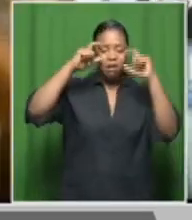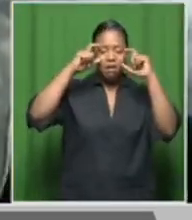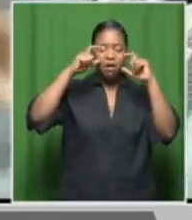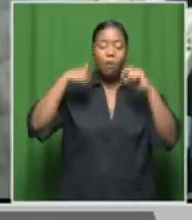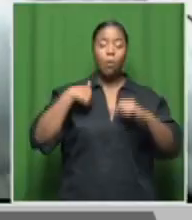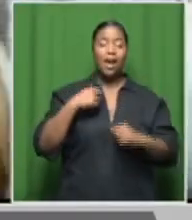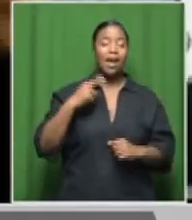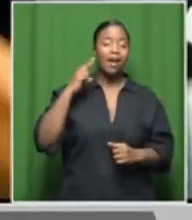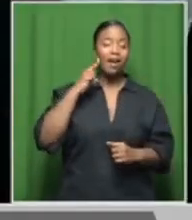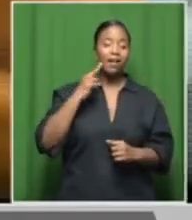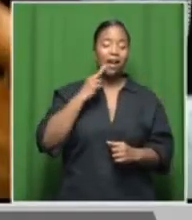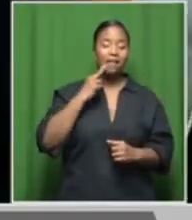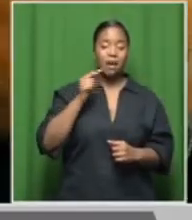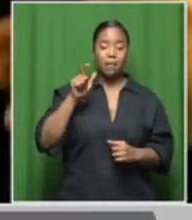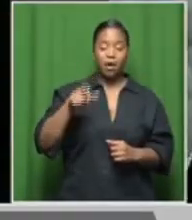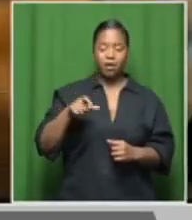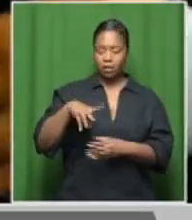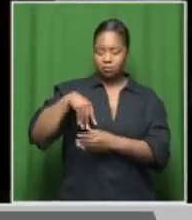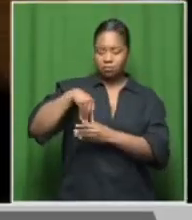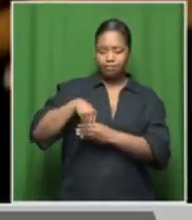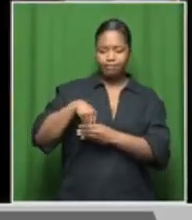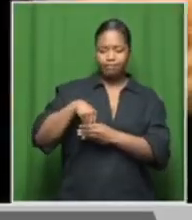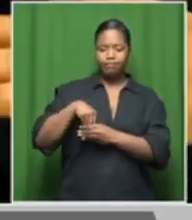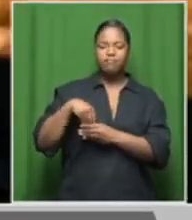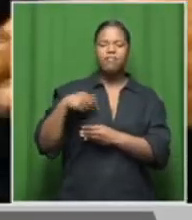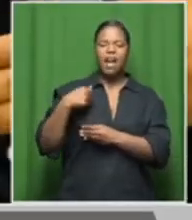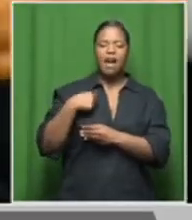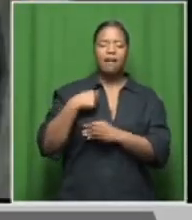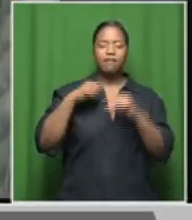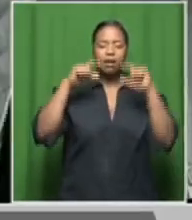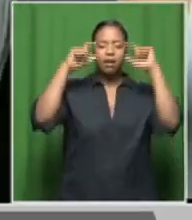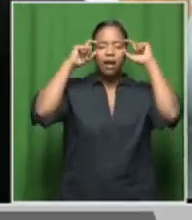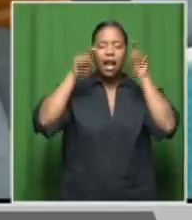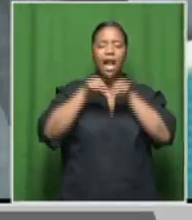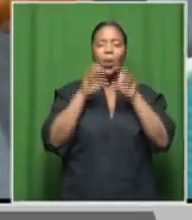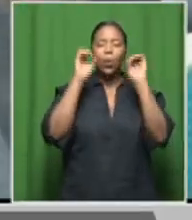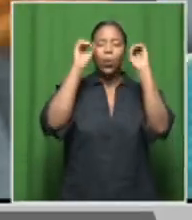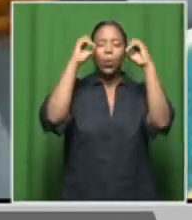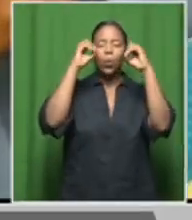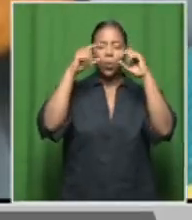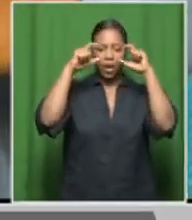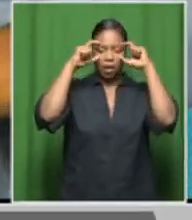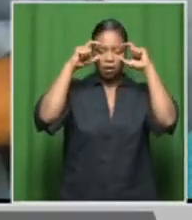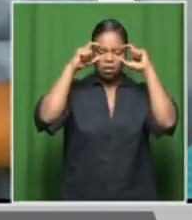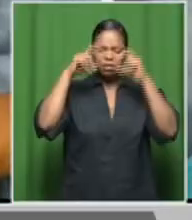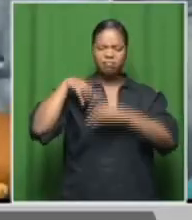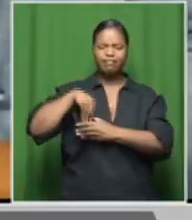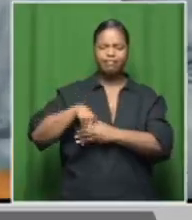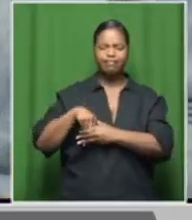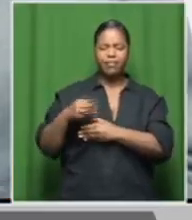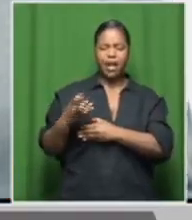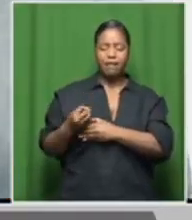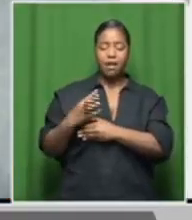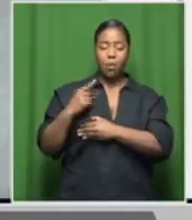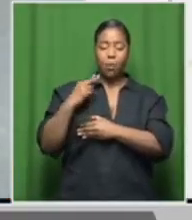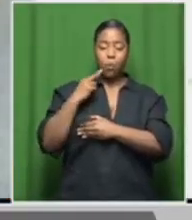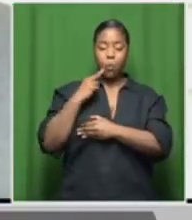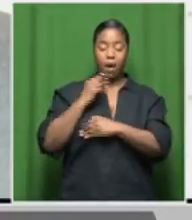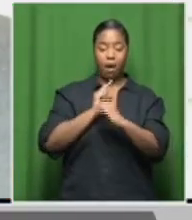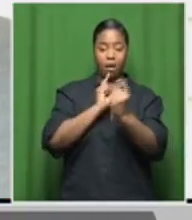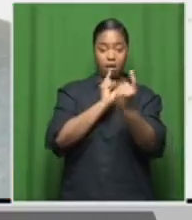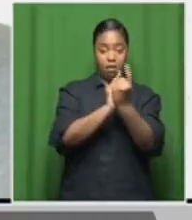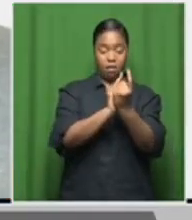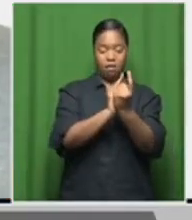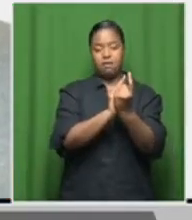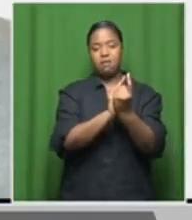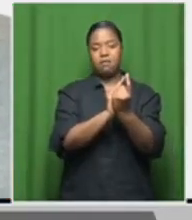will carry these wearable glasses technology, like your Google glasses, yeah, and then they will move around with it. When they engage